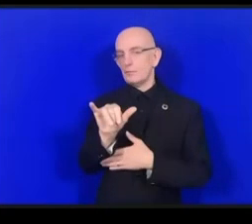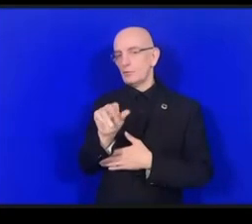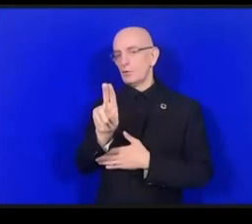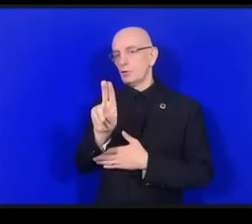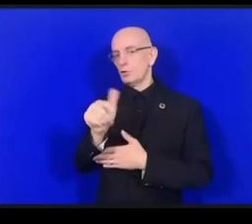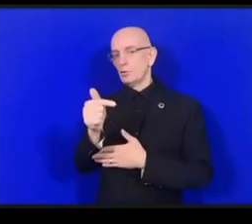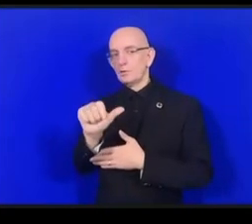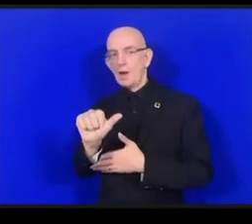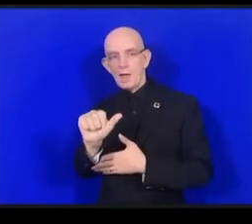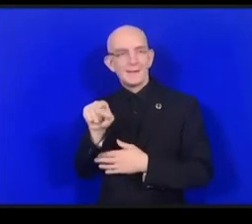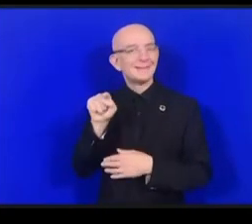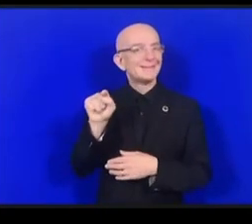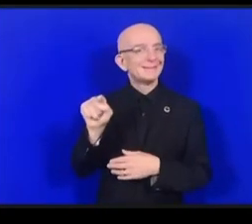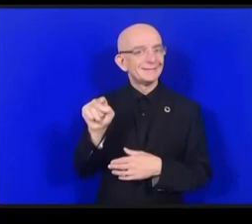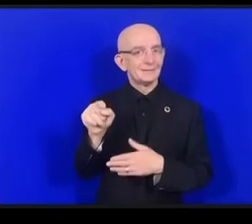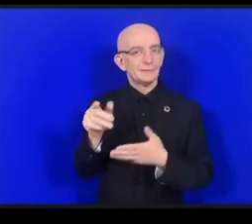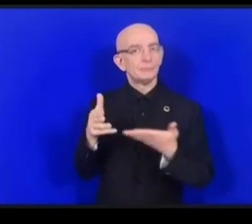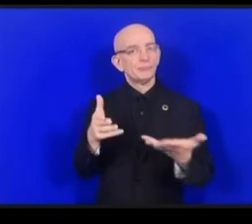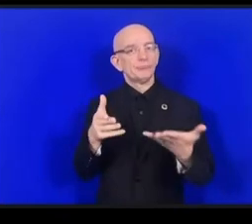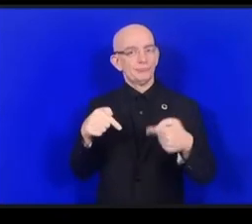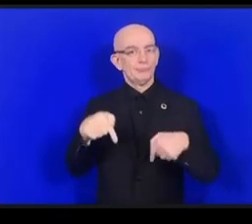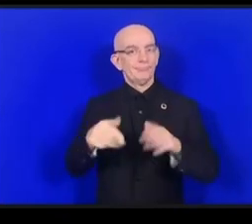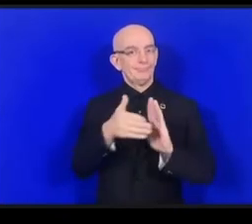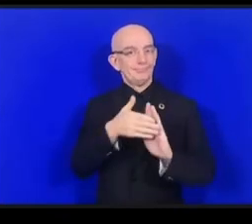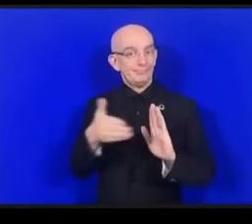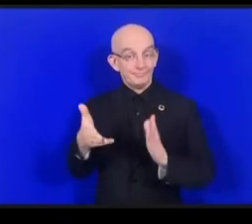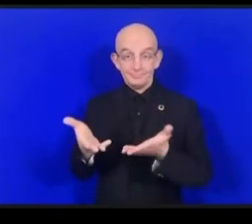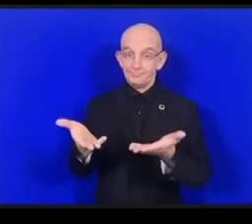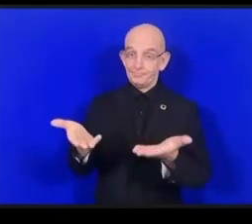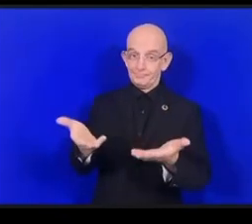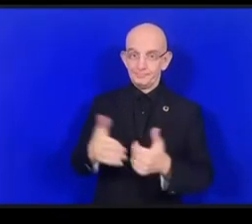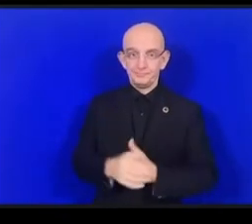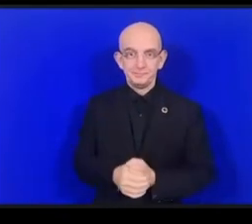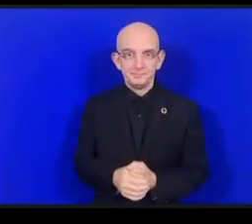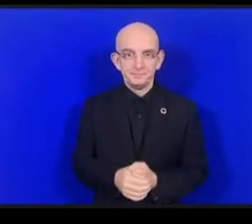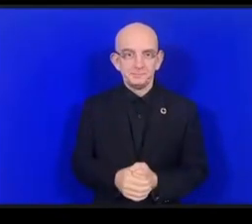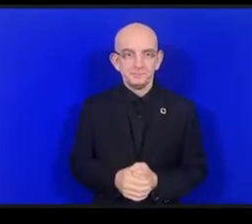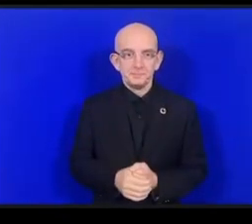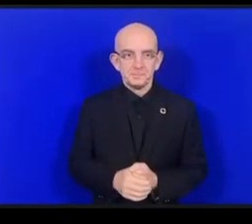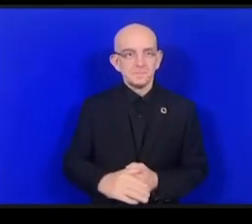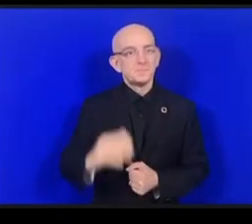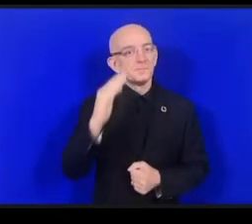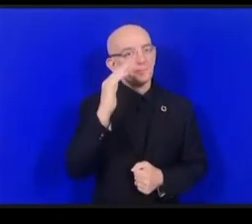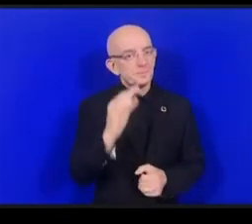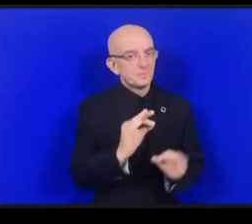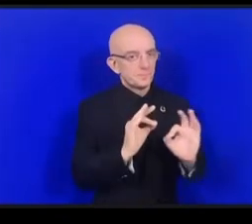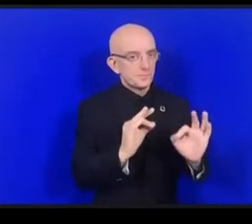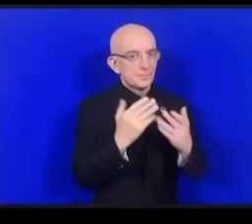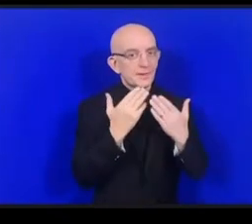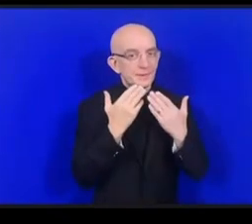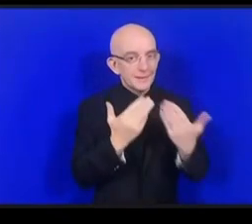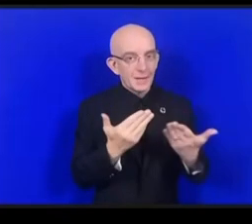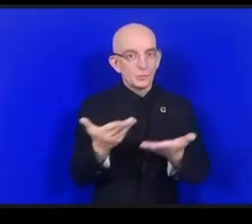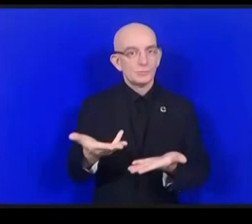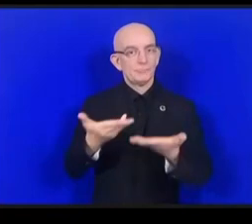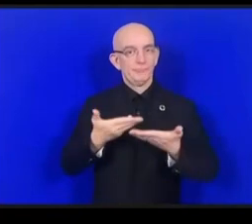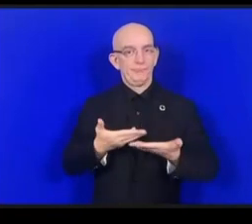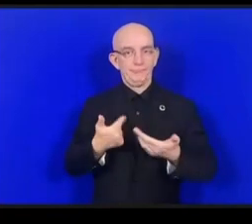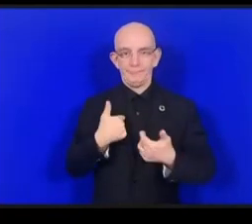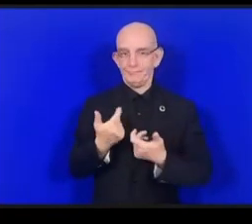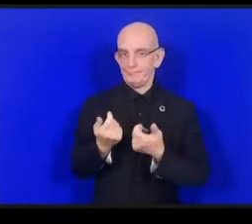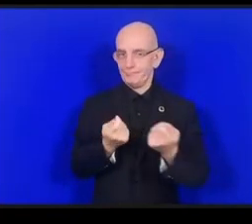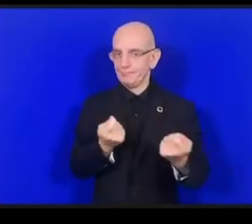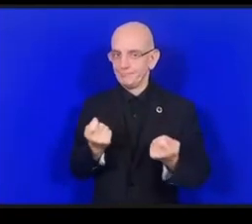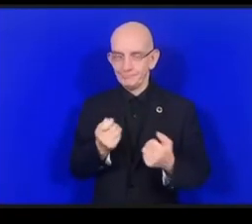Yes, Marcus has already mentioned that we now have 28 dynamic coalitions, and what they all have in common